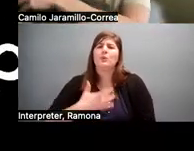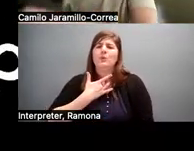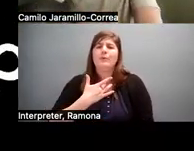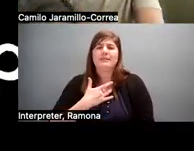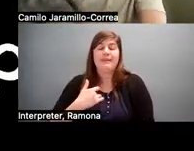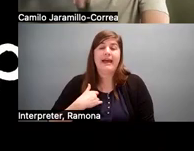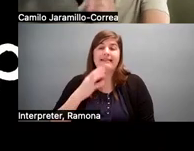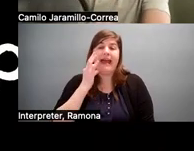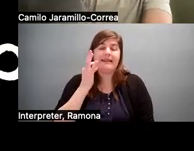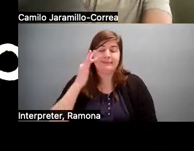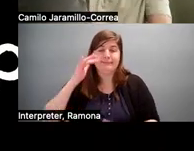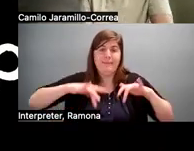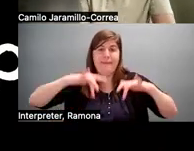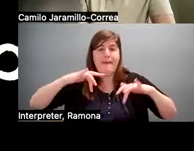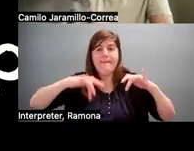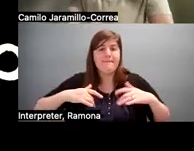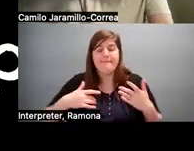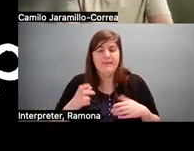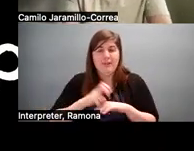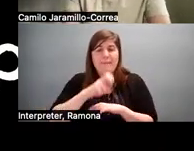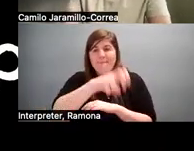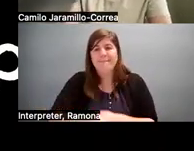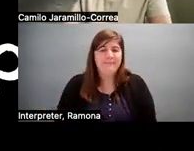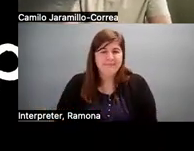my keyboard.